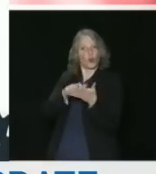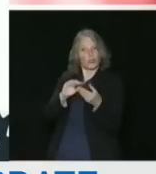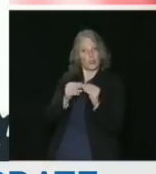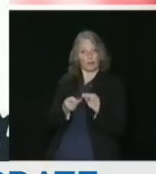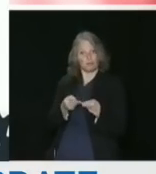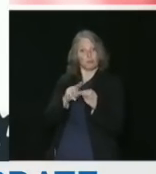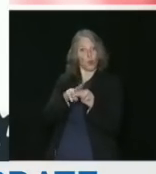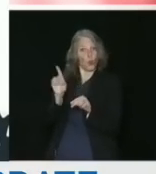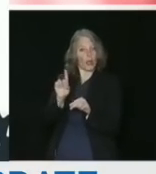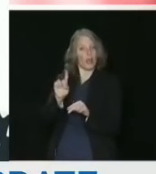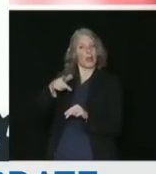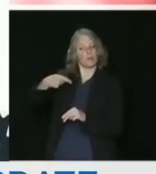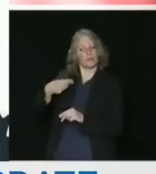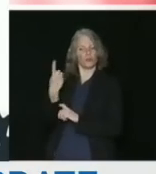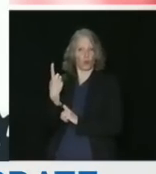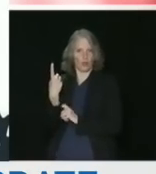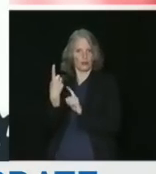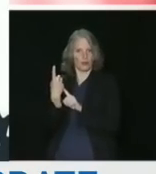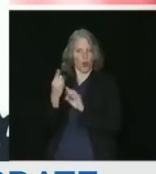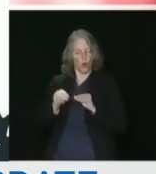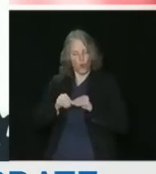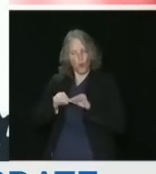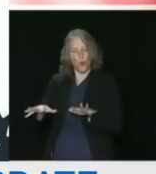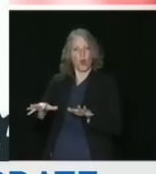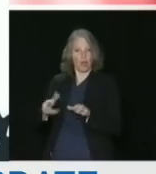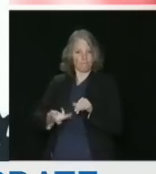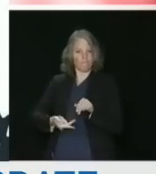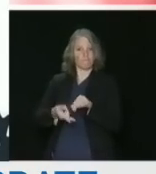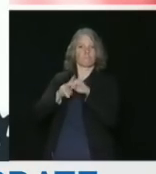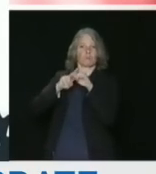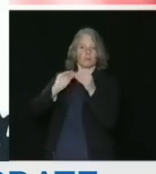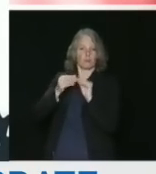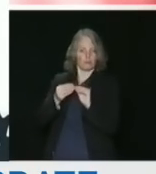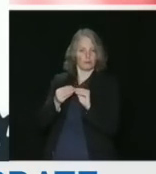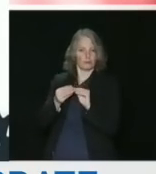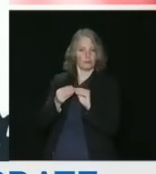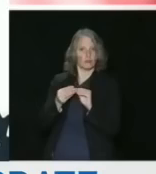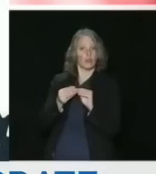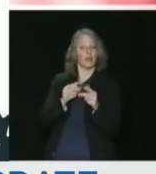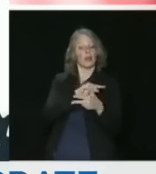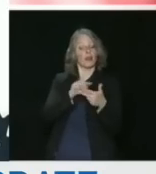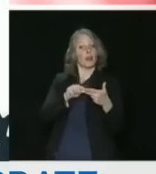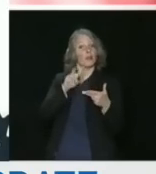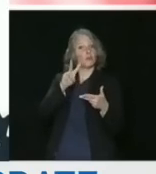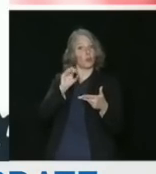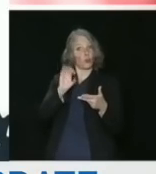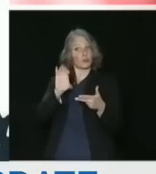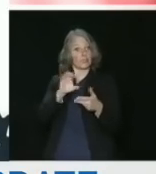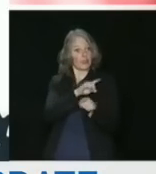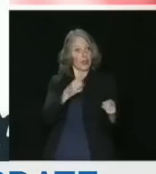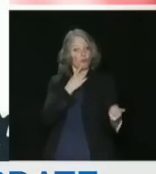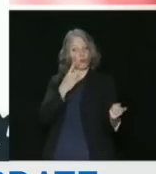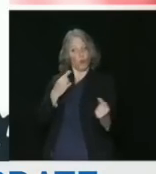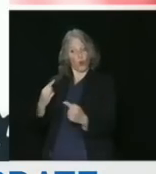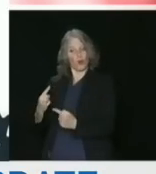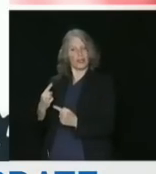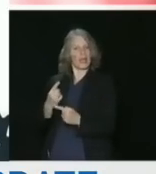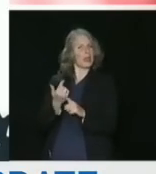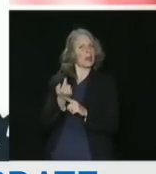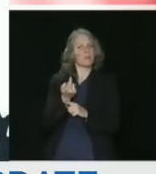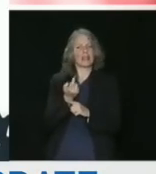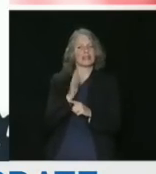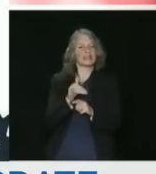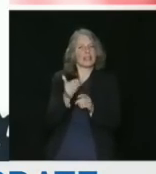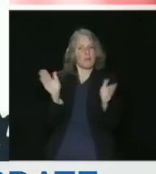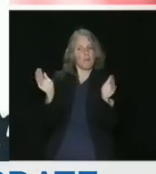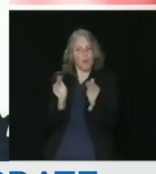in P.1 variant cases. The VOCs reported represent only the tip of the iceberg,